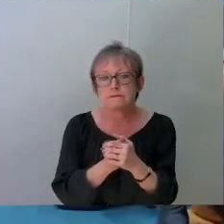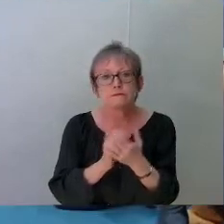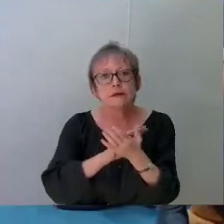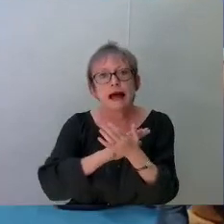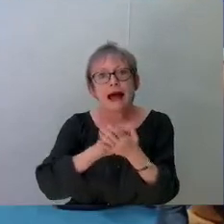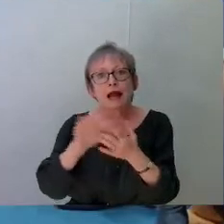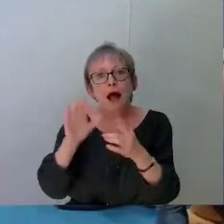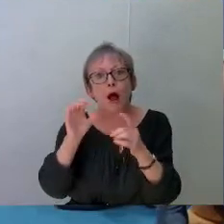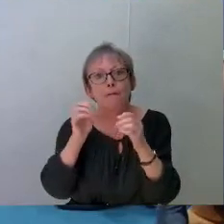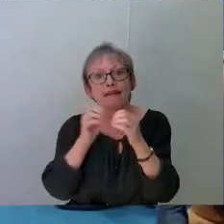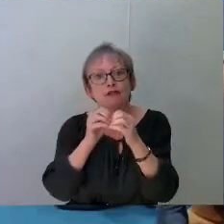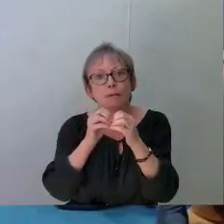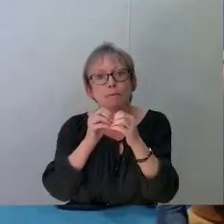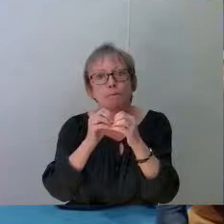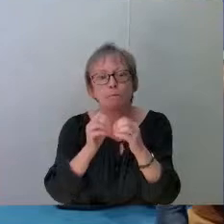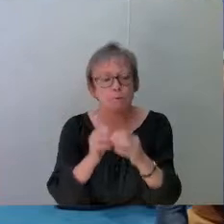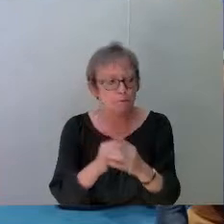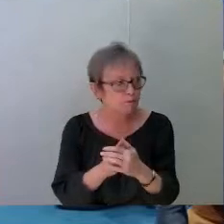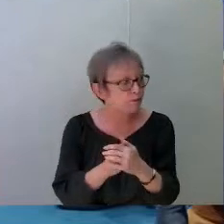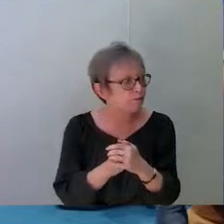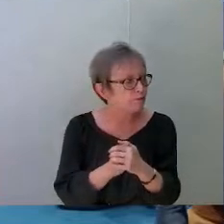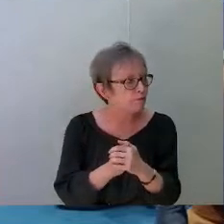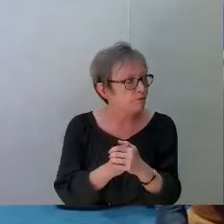Hannah Beecham.